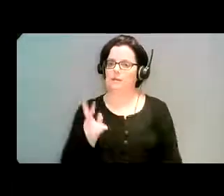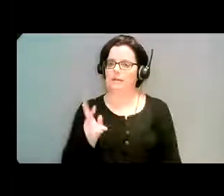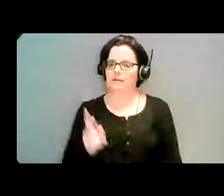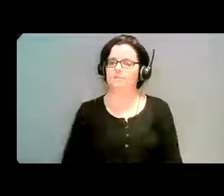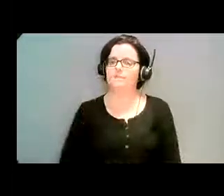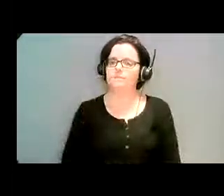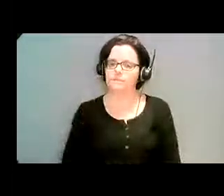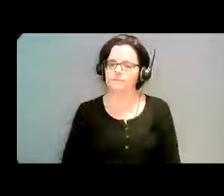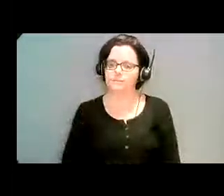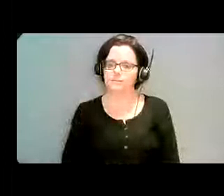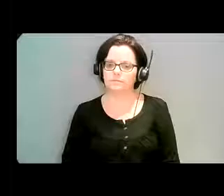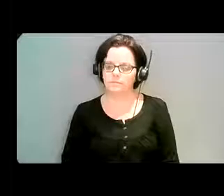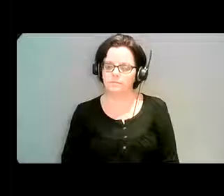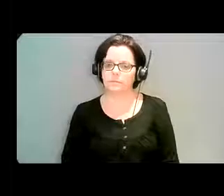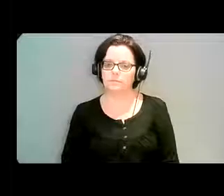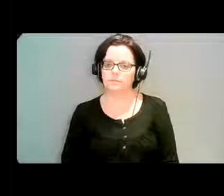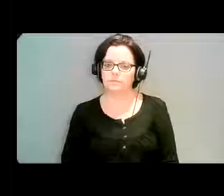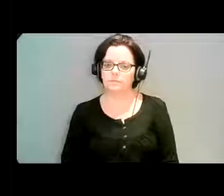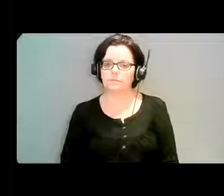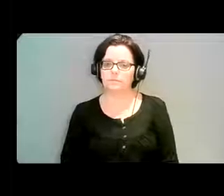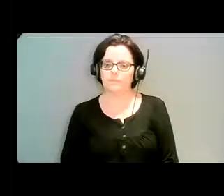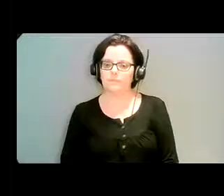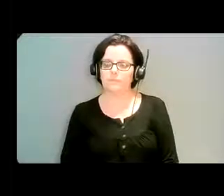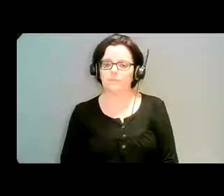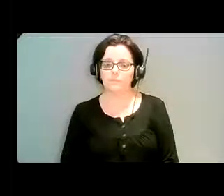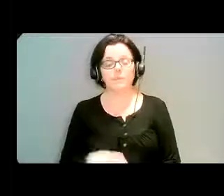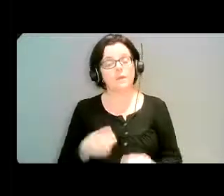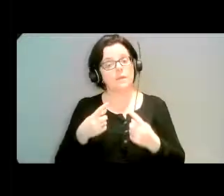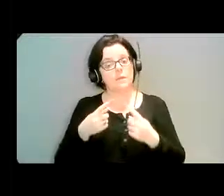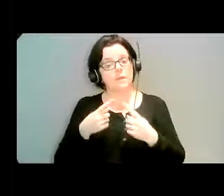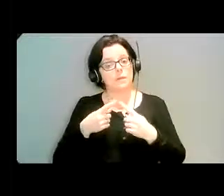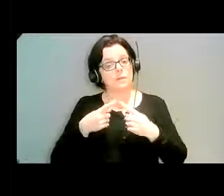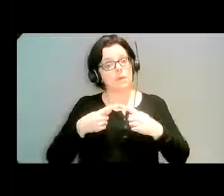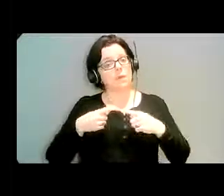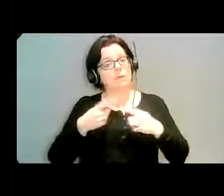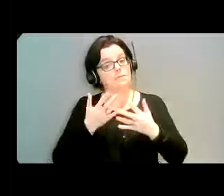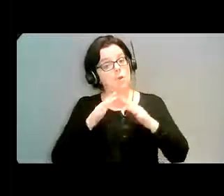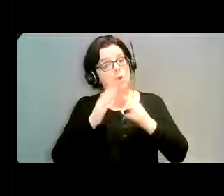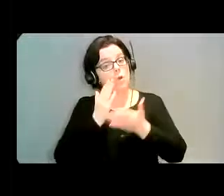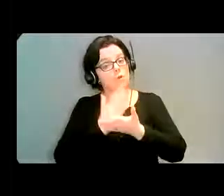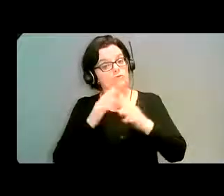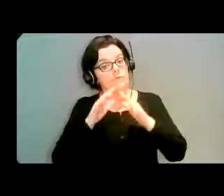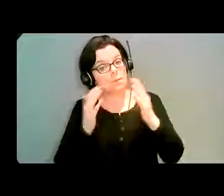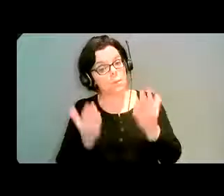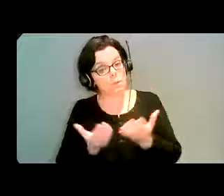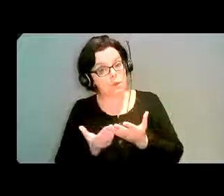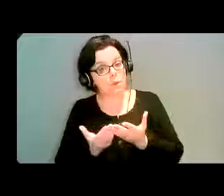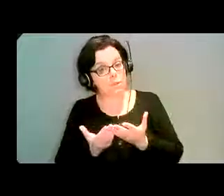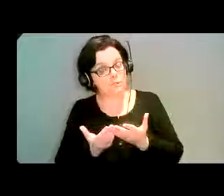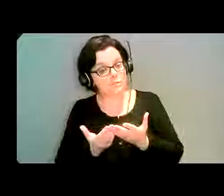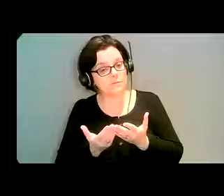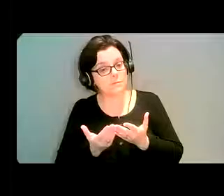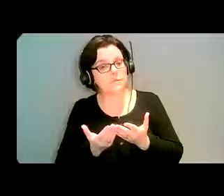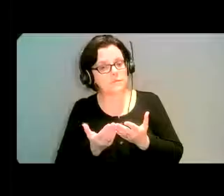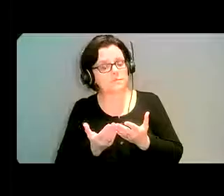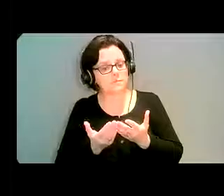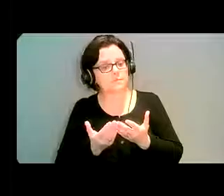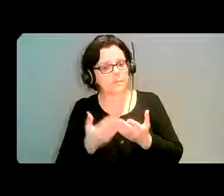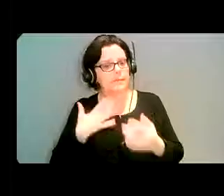But ultimately, I think for us to be realistic, it's important, as I said, to remember that by